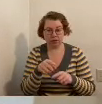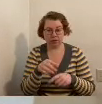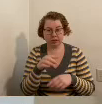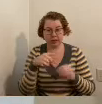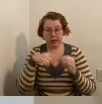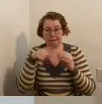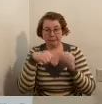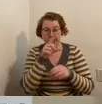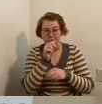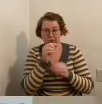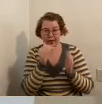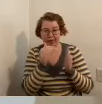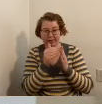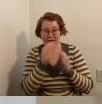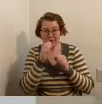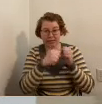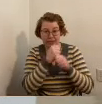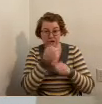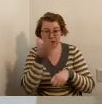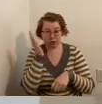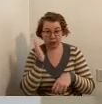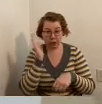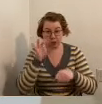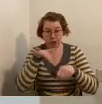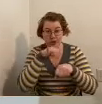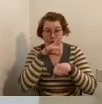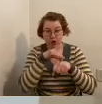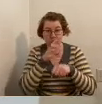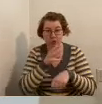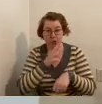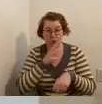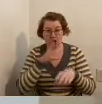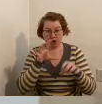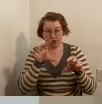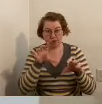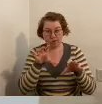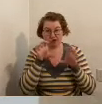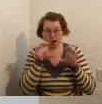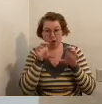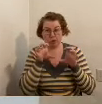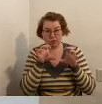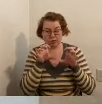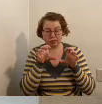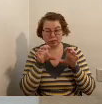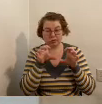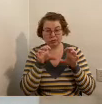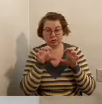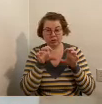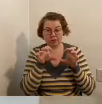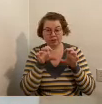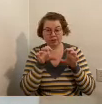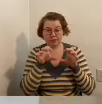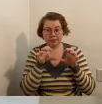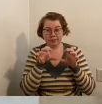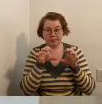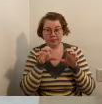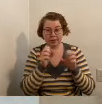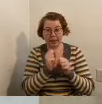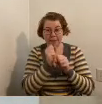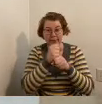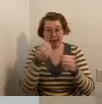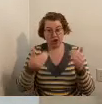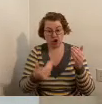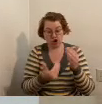about 20,000 years ago, the Earth's water froze and it exposed